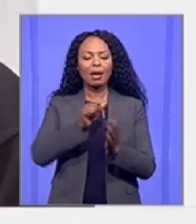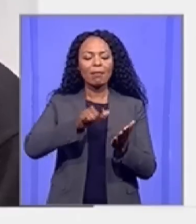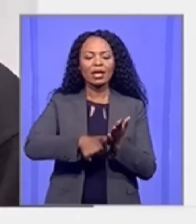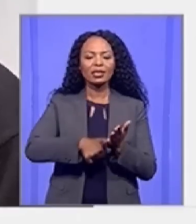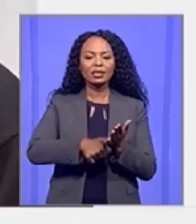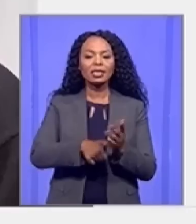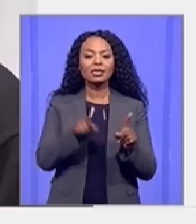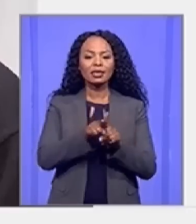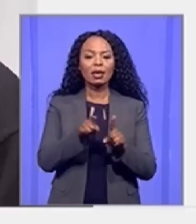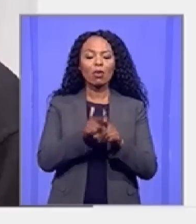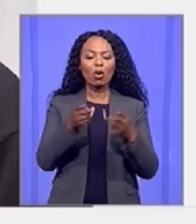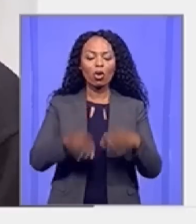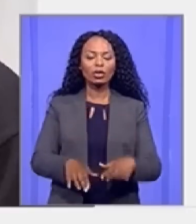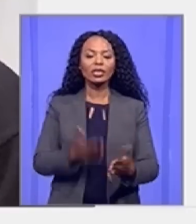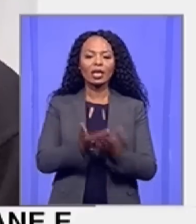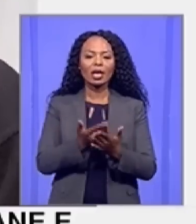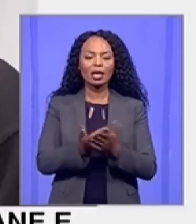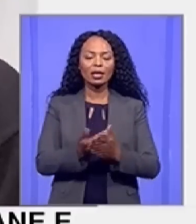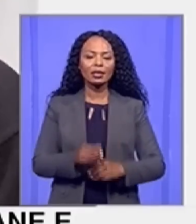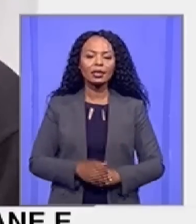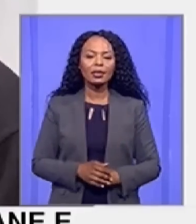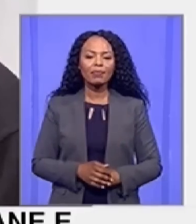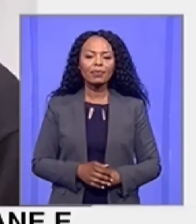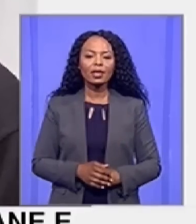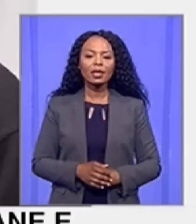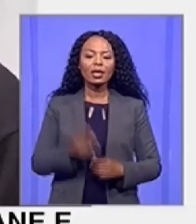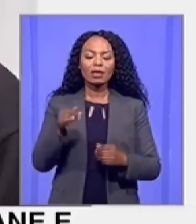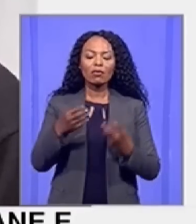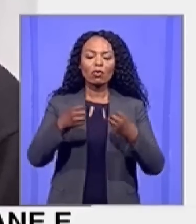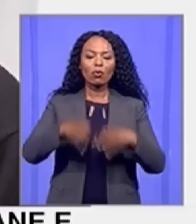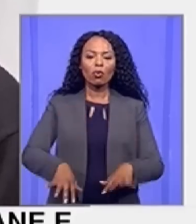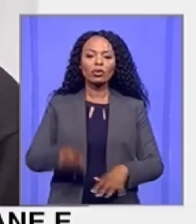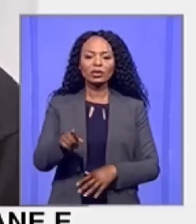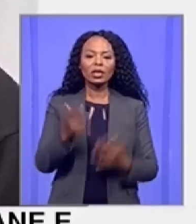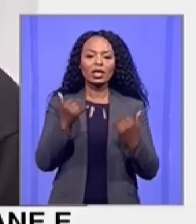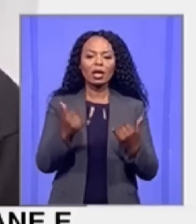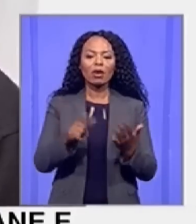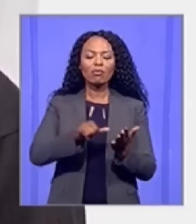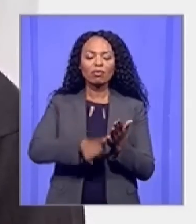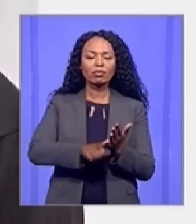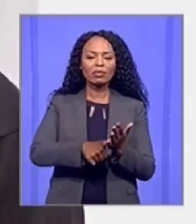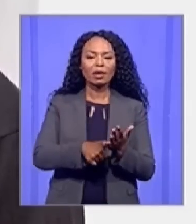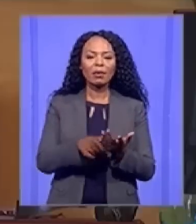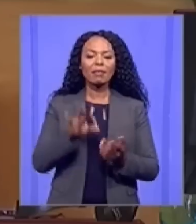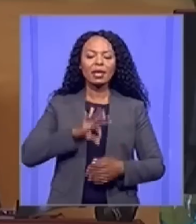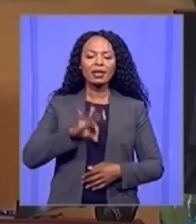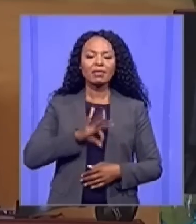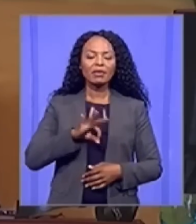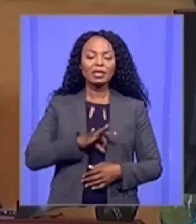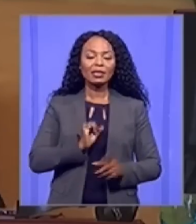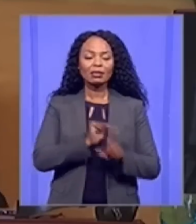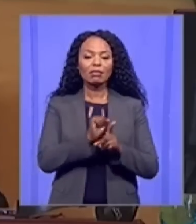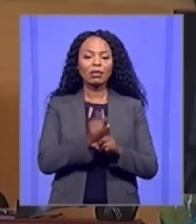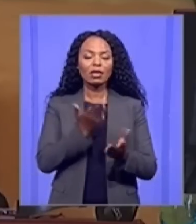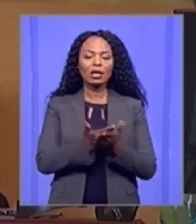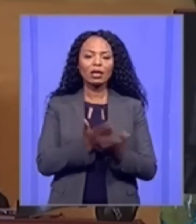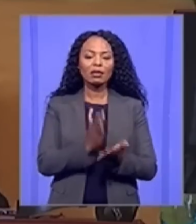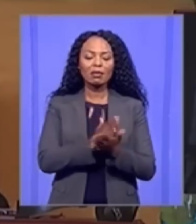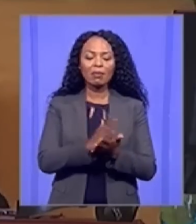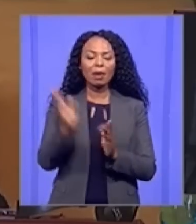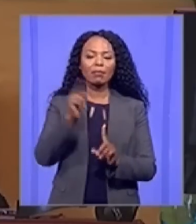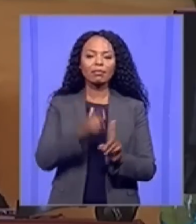impeachment, of being removed from office in this way, is you lose, pension benefits and gratuity benefits. Ho theolwa setulong ha Mkhwebane